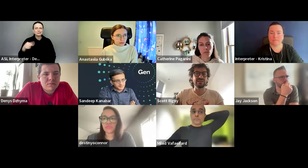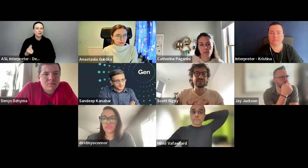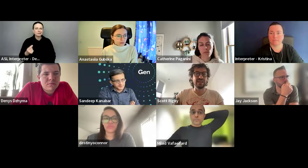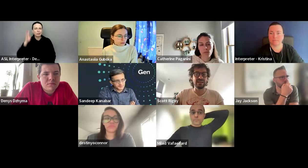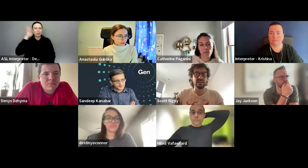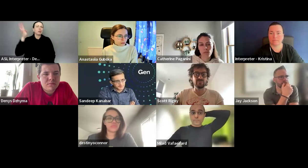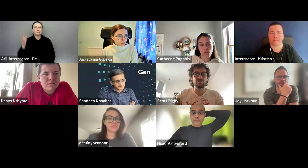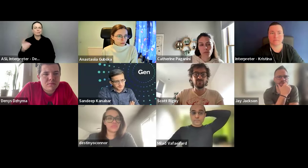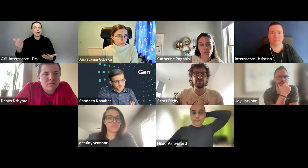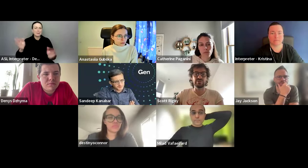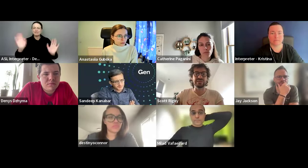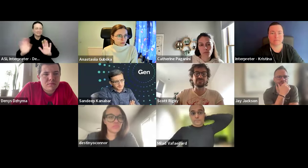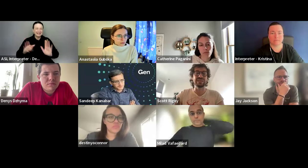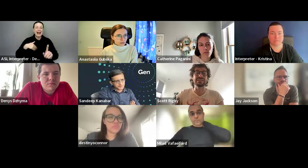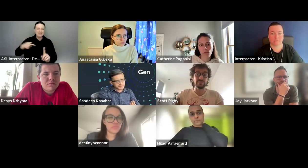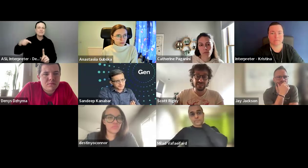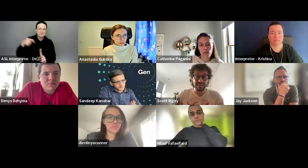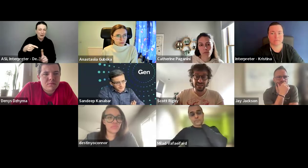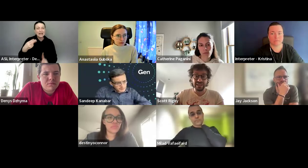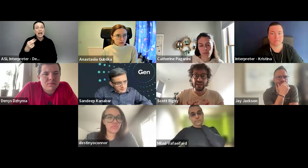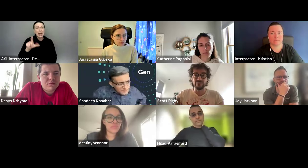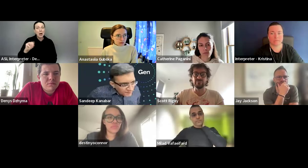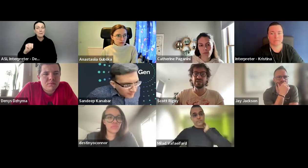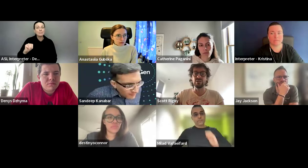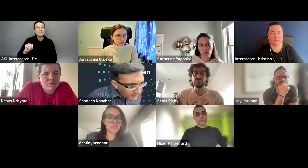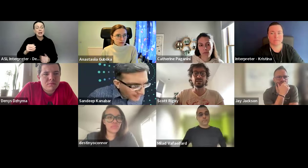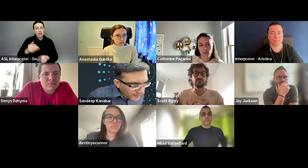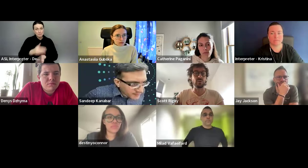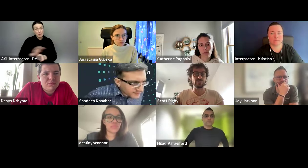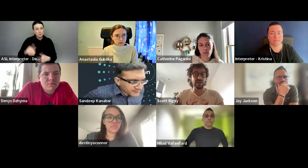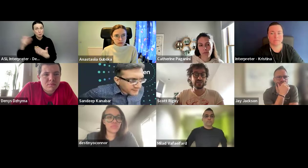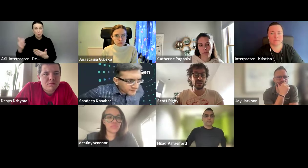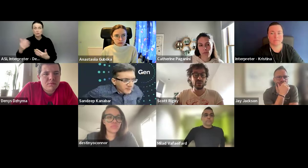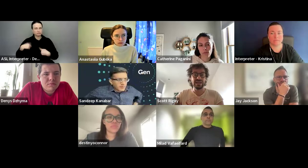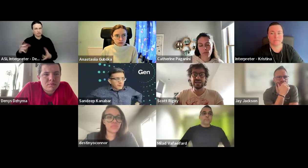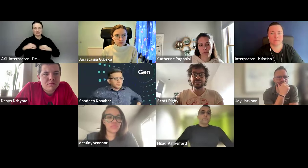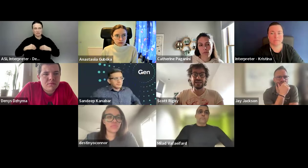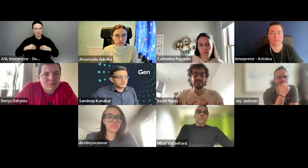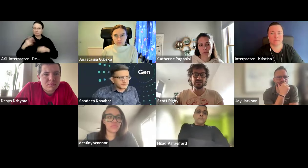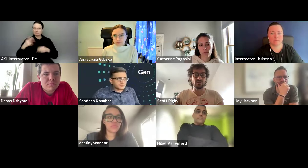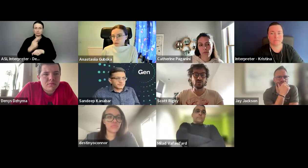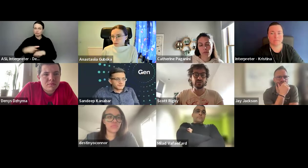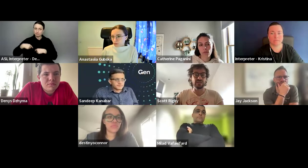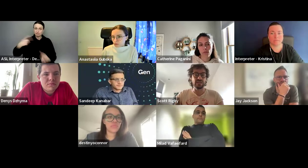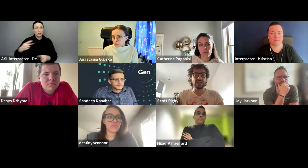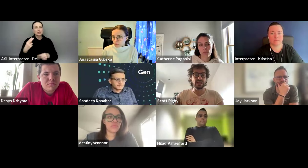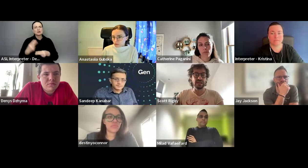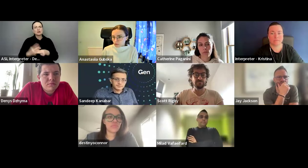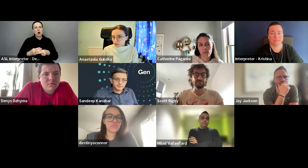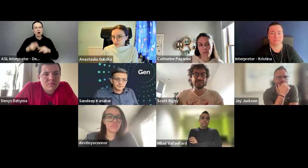there is a Helm improvement proposal that's been accepted, and we've been using it for quite a while now. That is